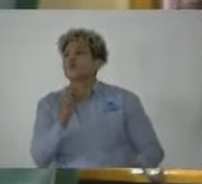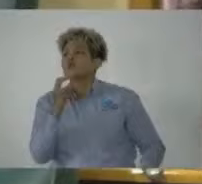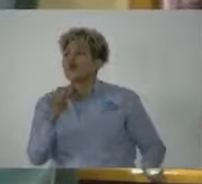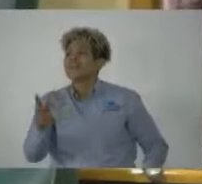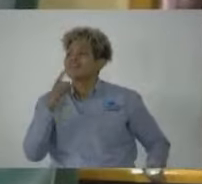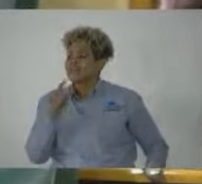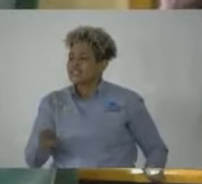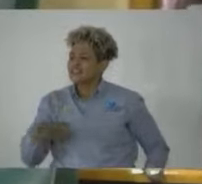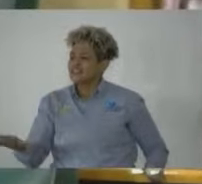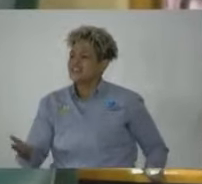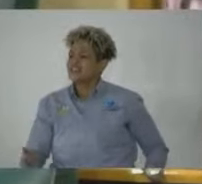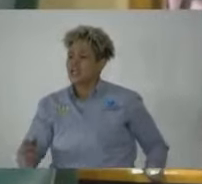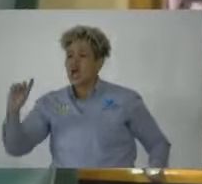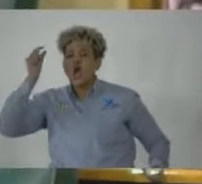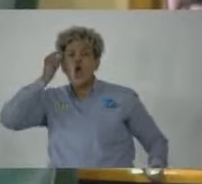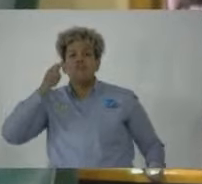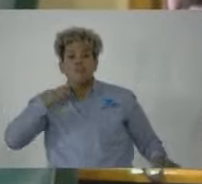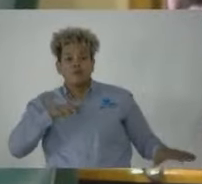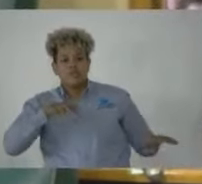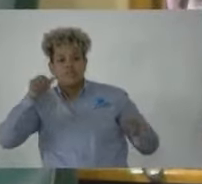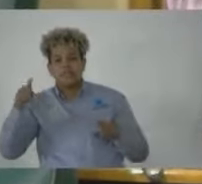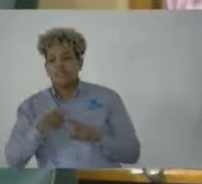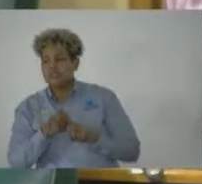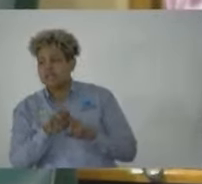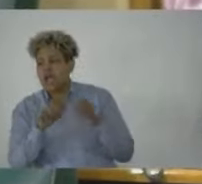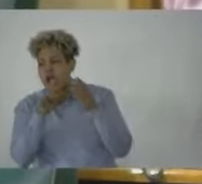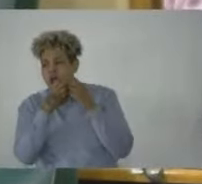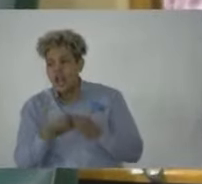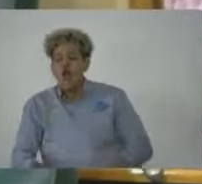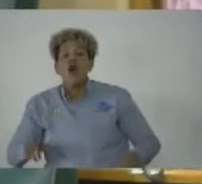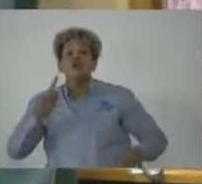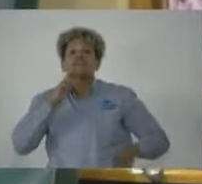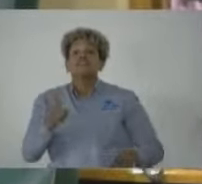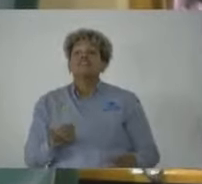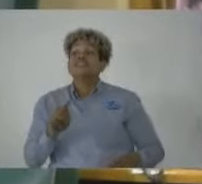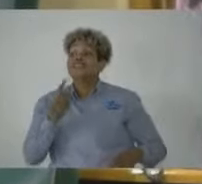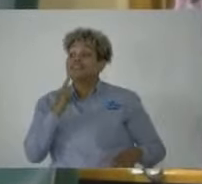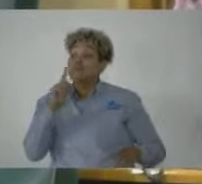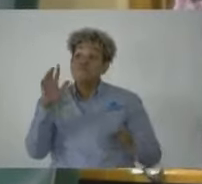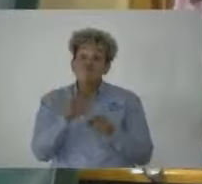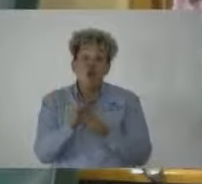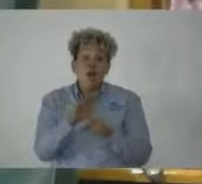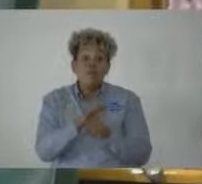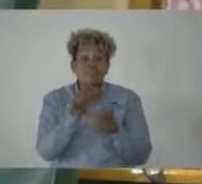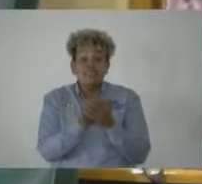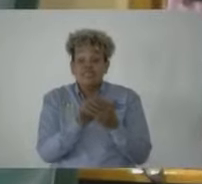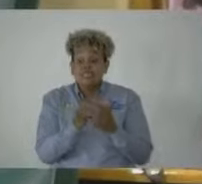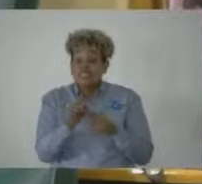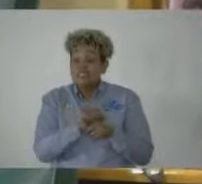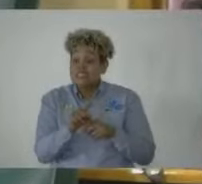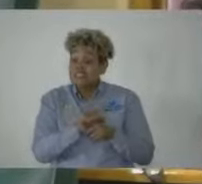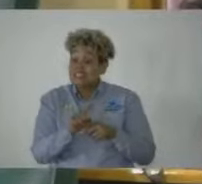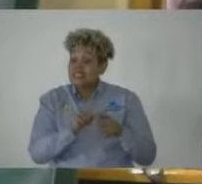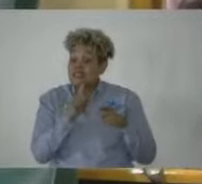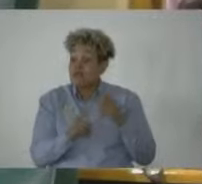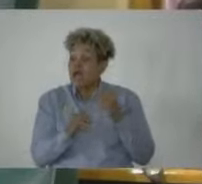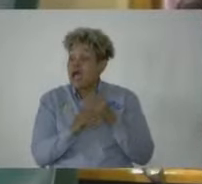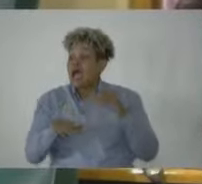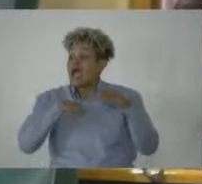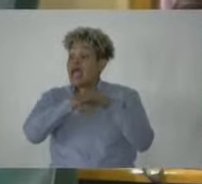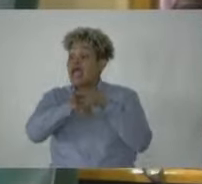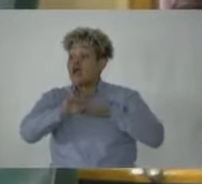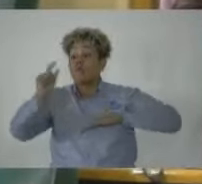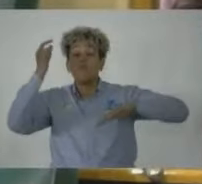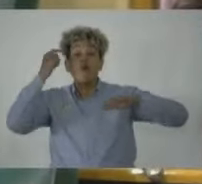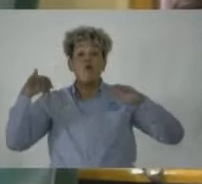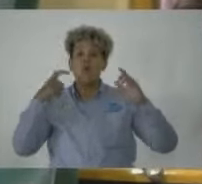that an outgoing government had lost on the platform of promising fiscal discipline, and an incoming government